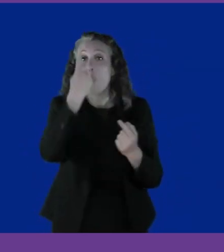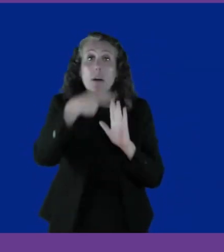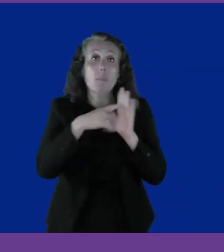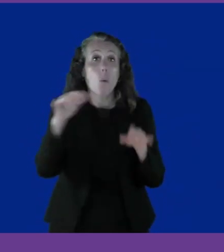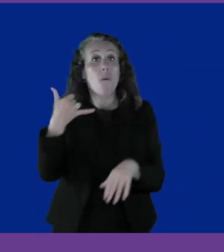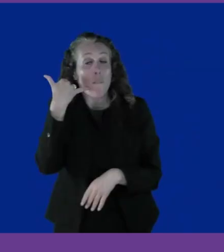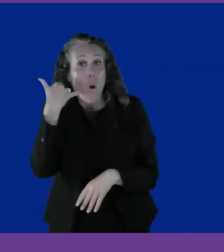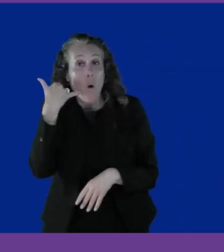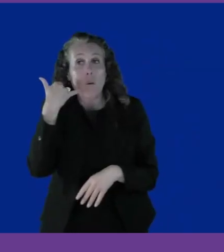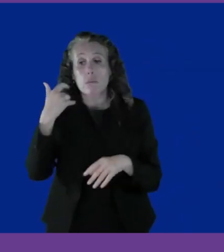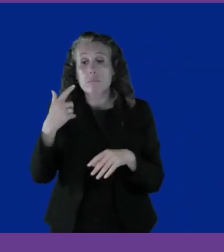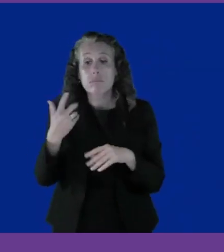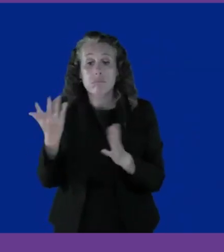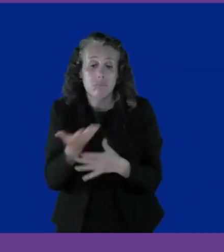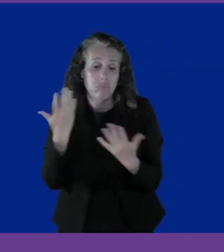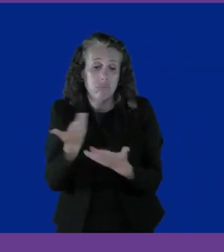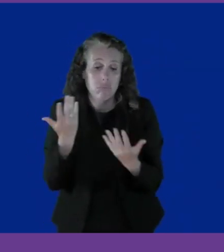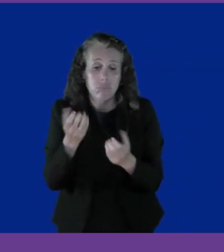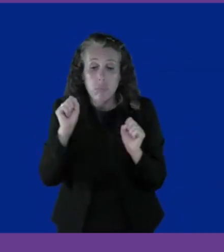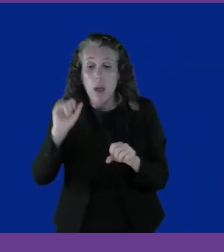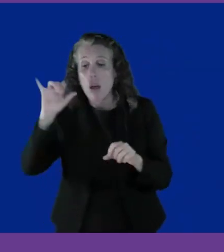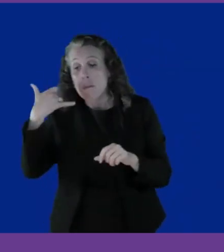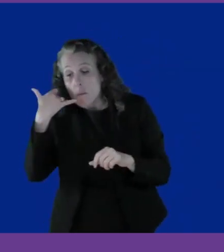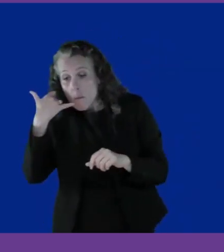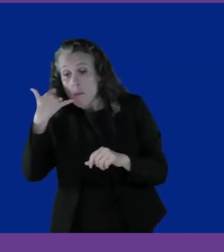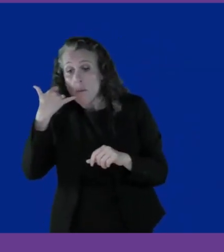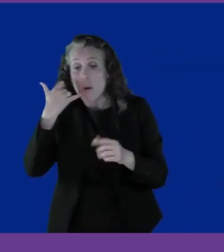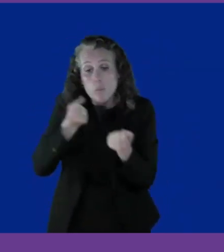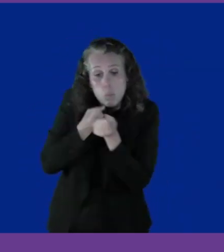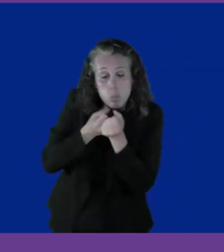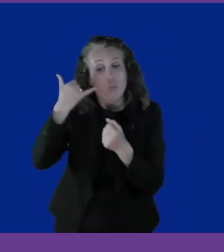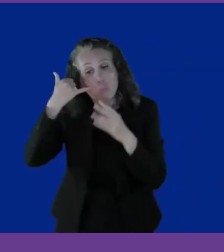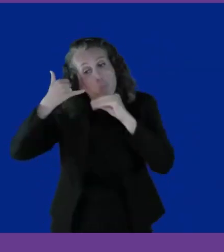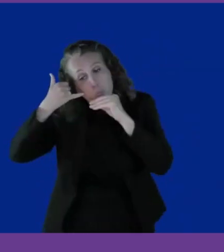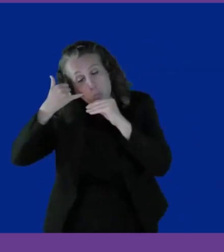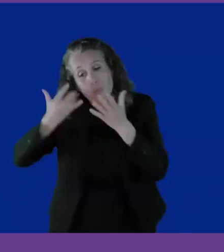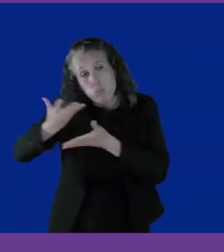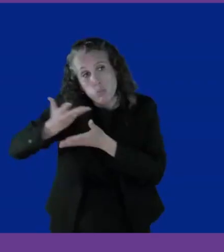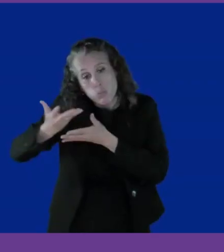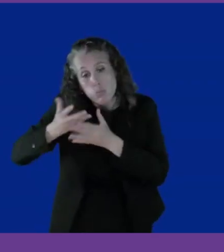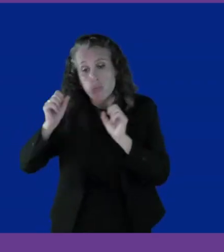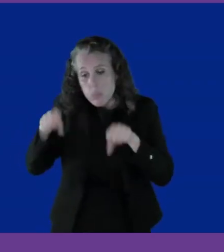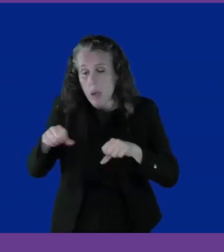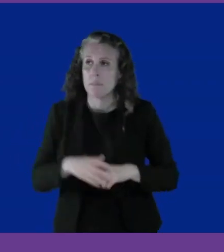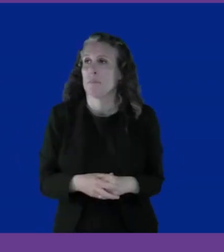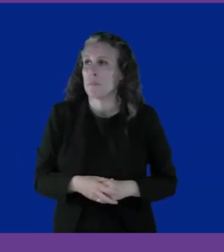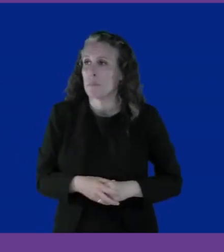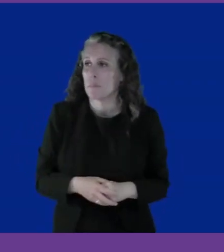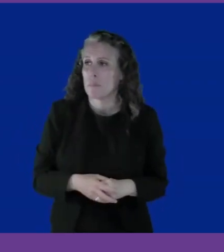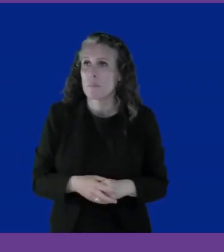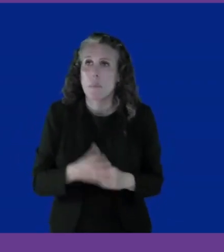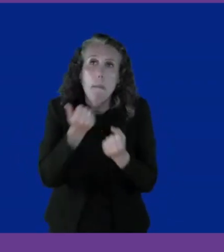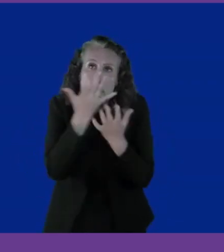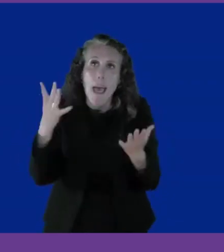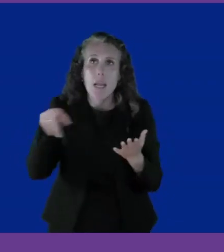can, well, take the phones and have these personalized services that many times is